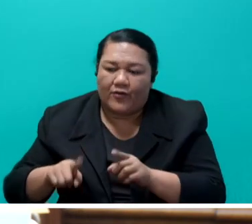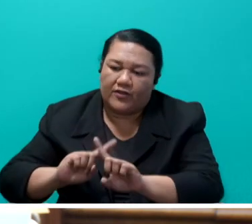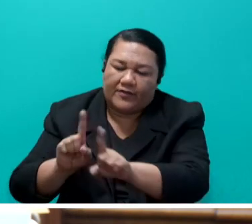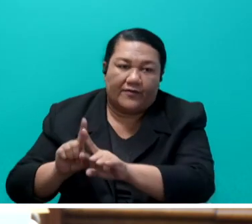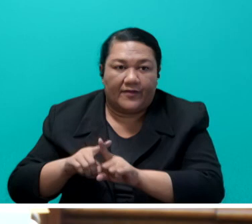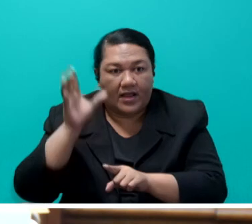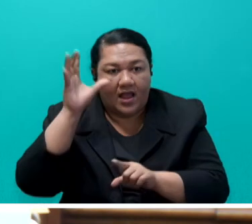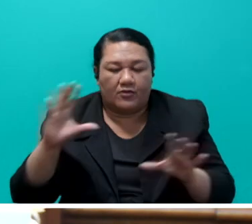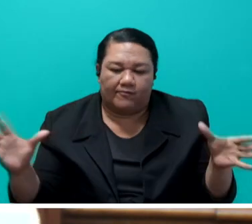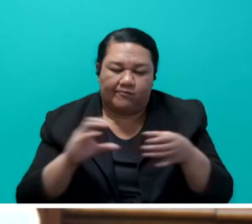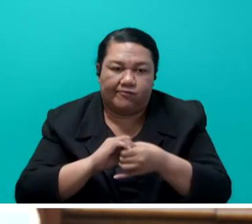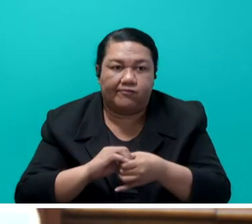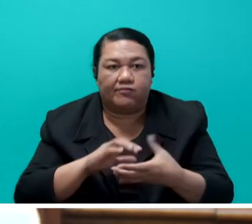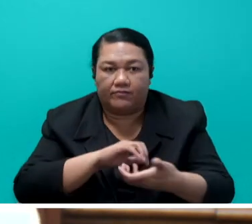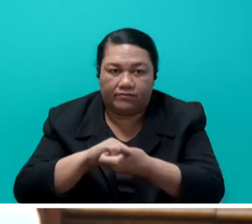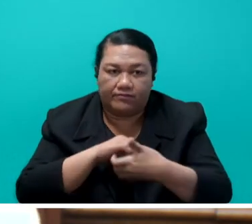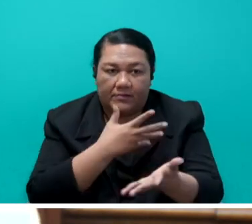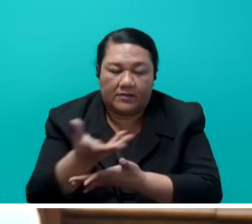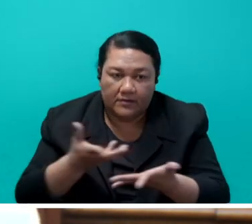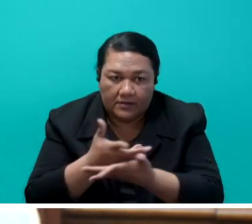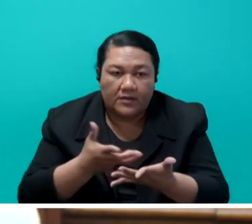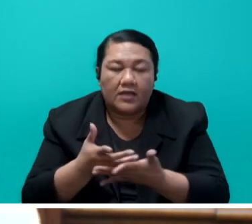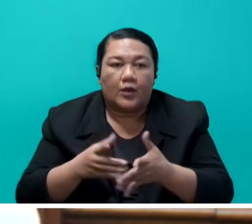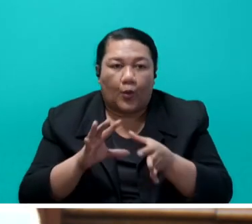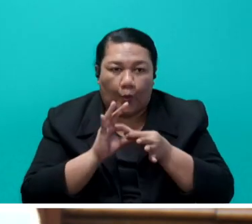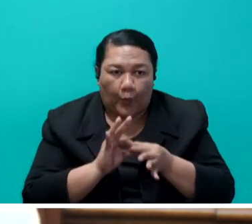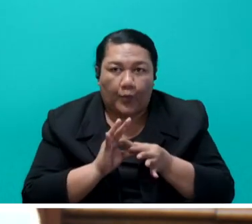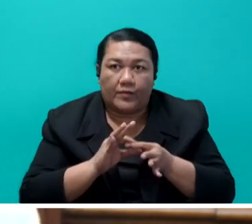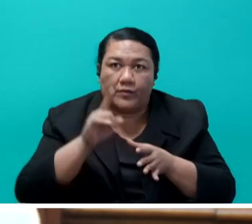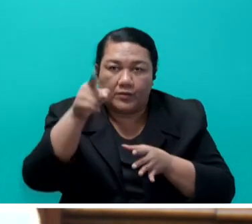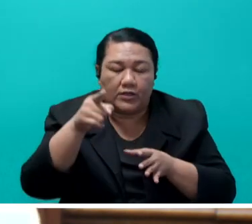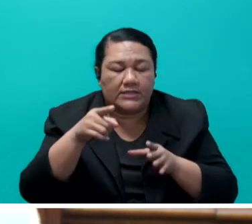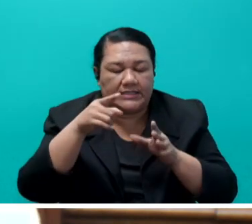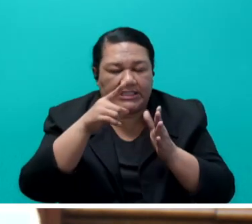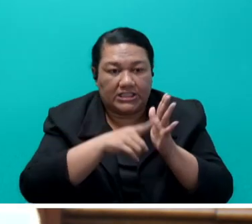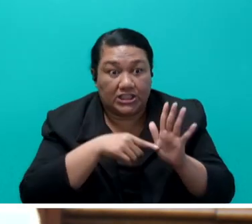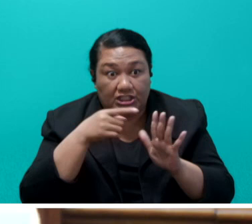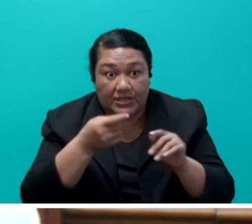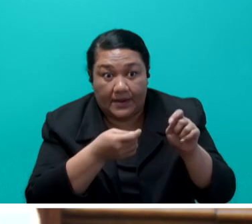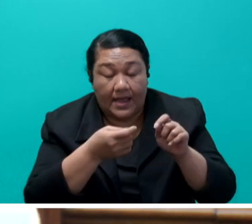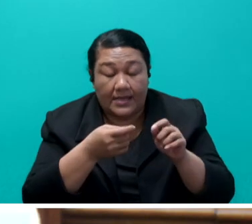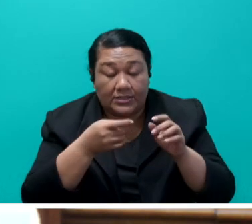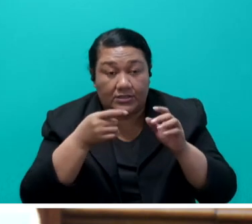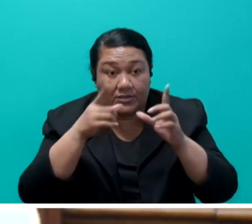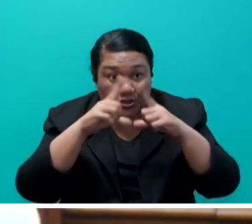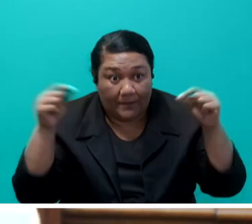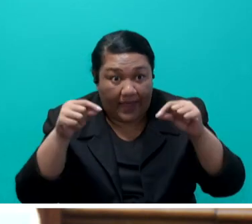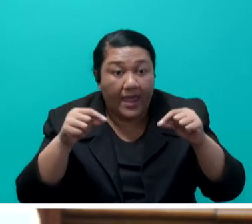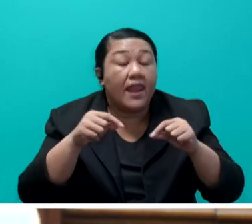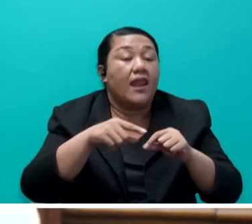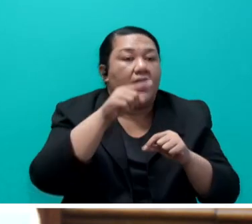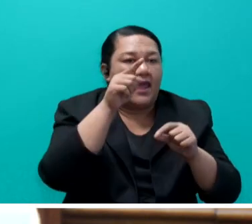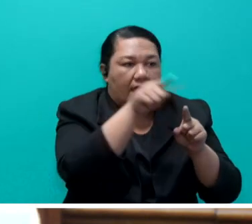sir, with the Japanese government and the IAEA to ensure that we have